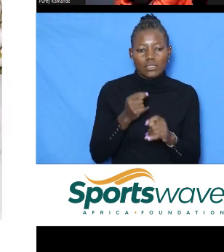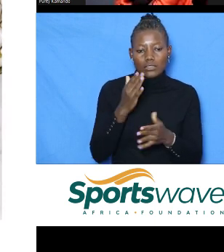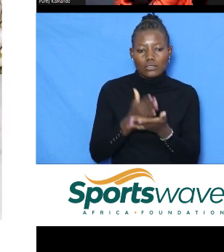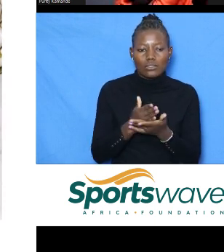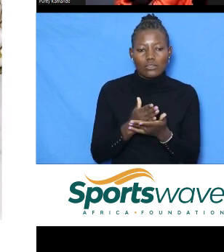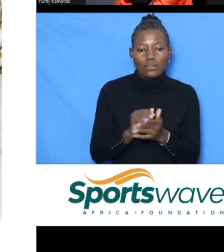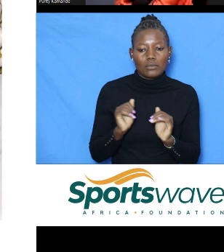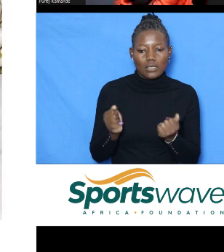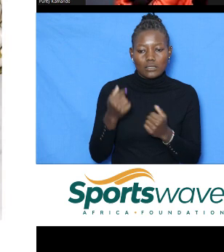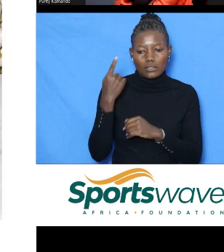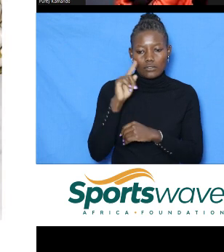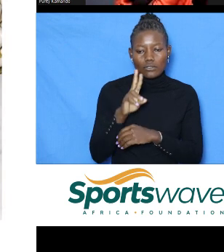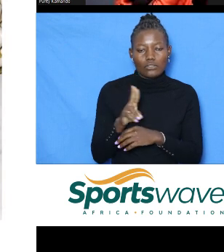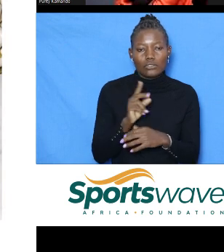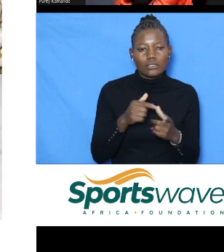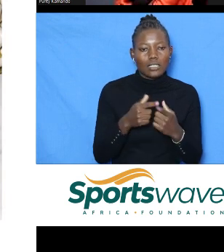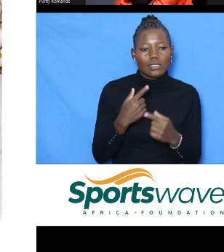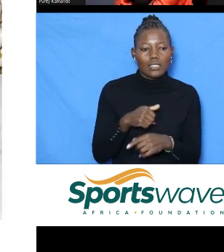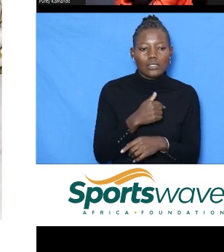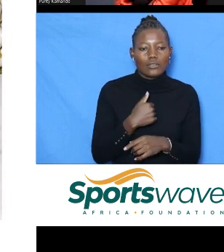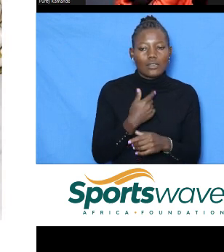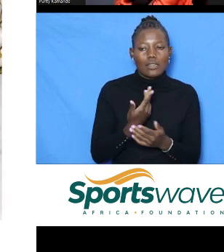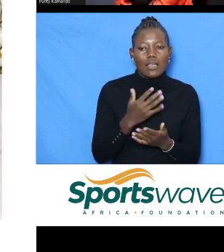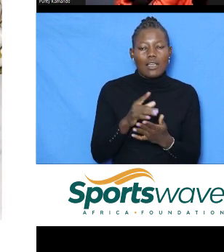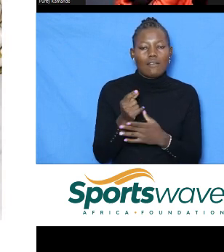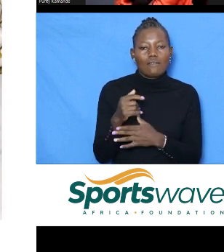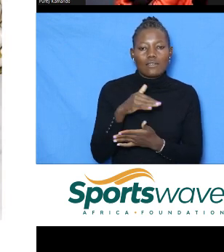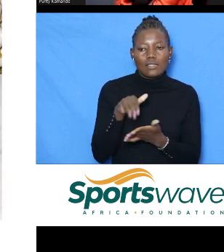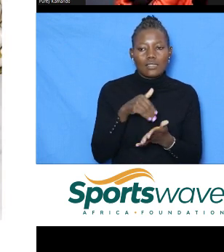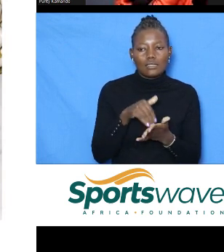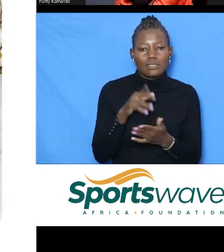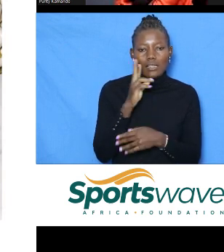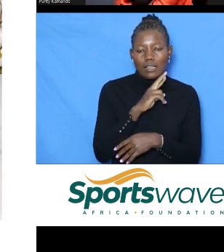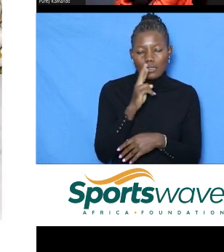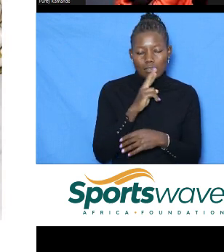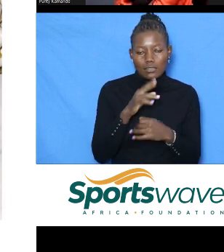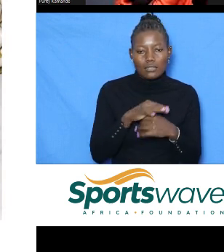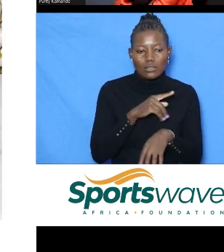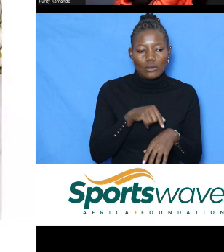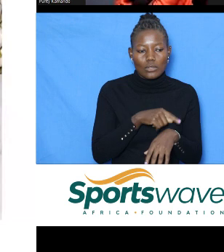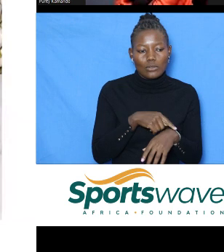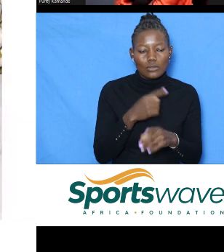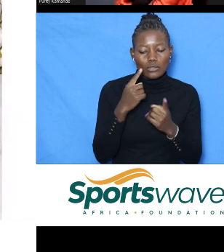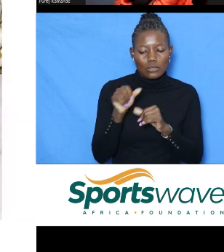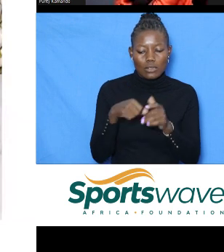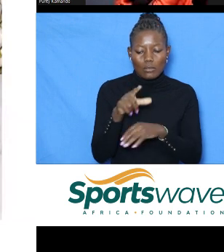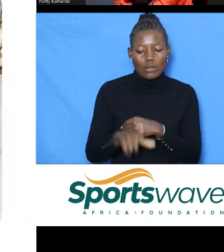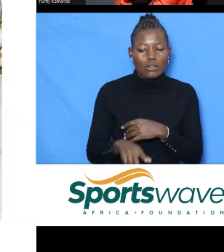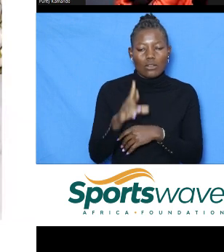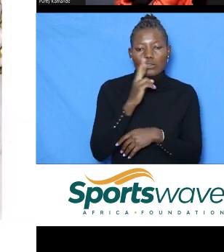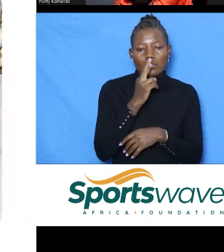are safe for use. Then we have the medium risk. This is whereby, so when we talk of the low risk, we are talking